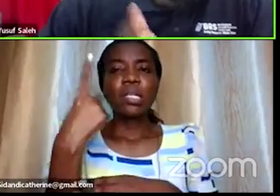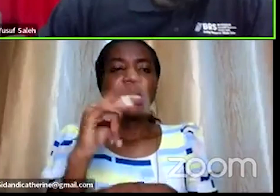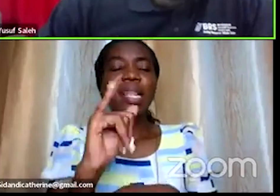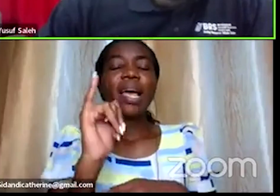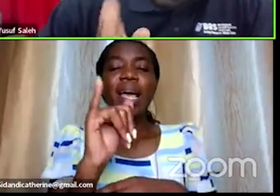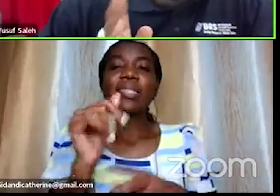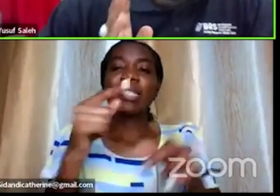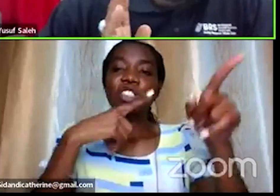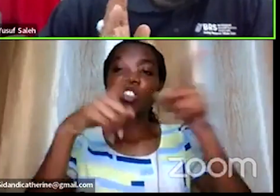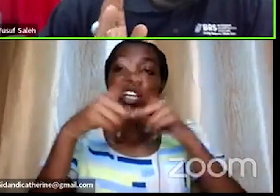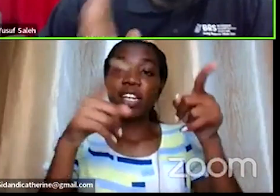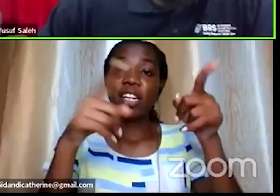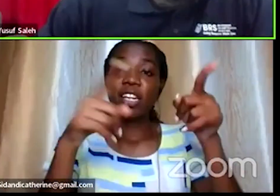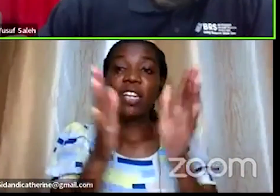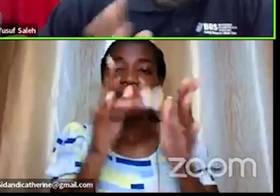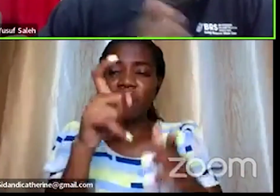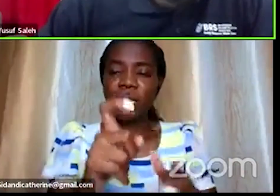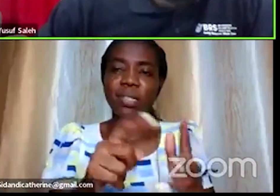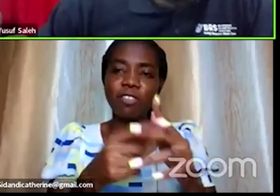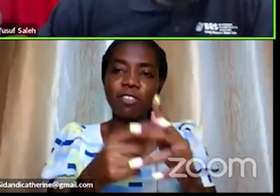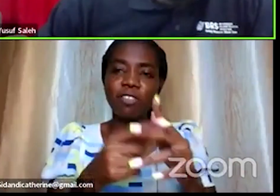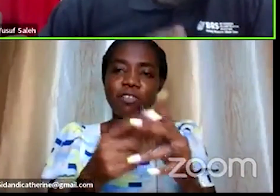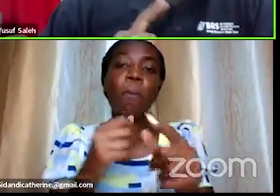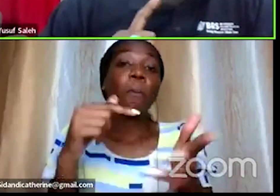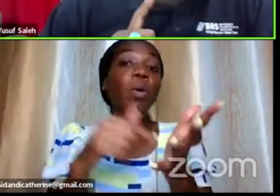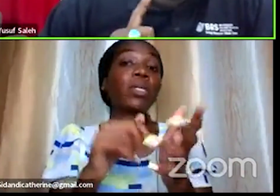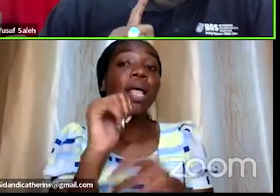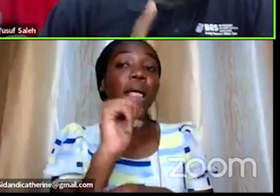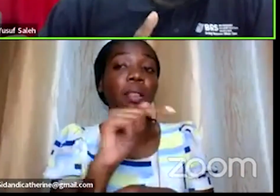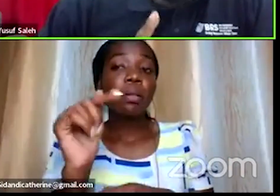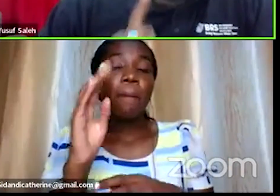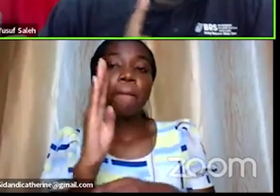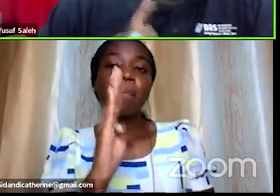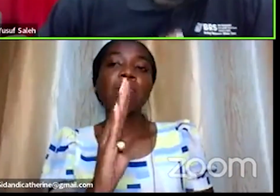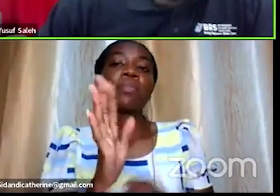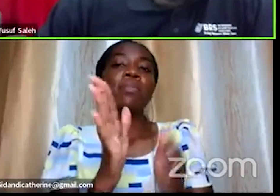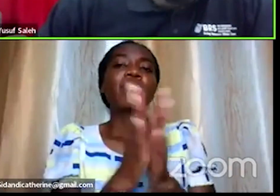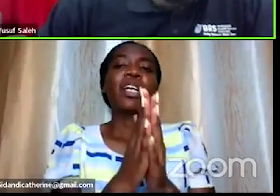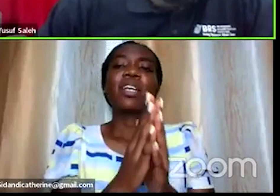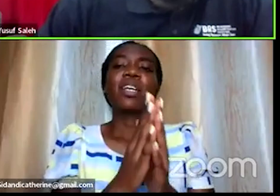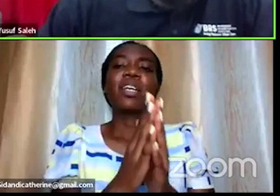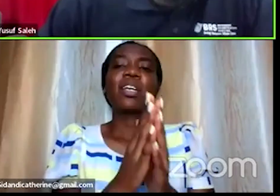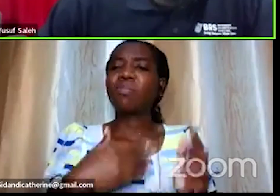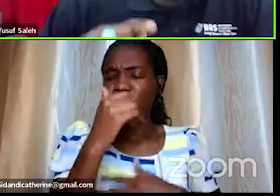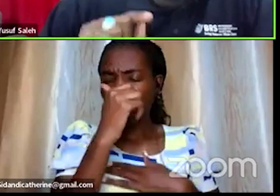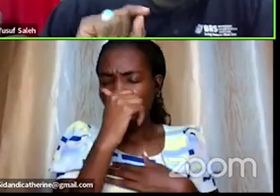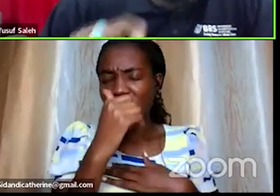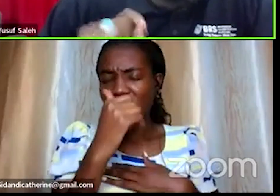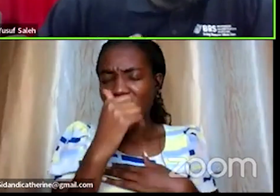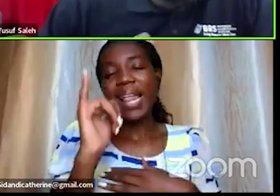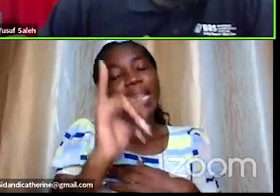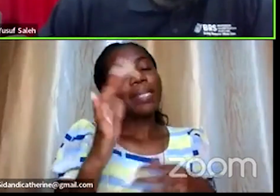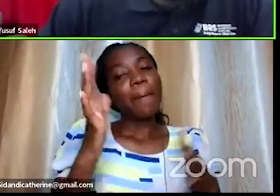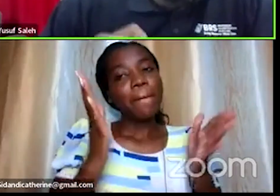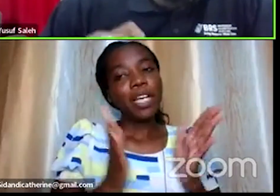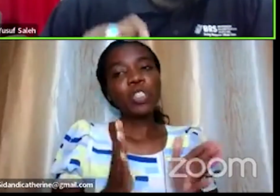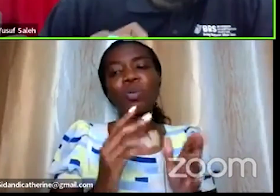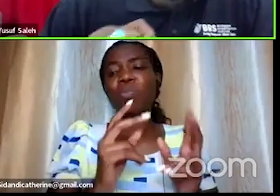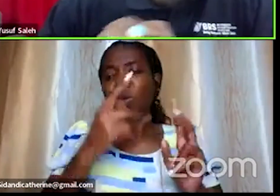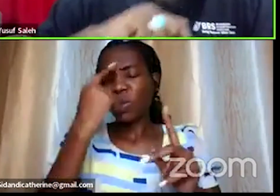You have to start from point A to point B. And I wish I was that person, because very